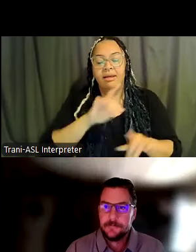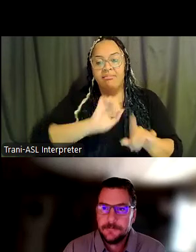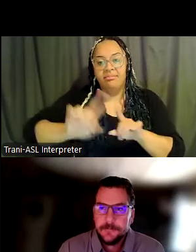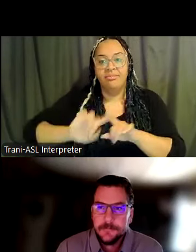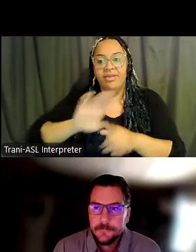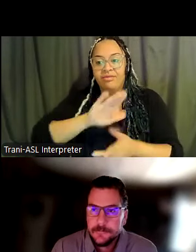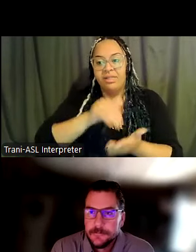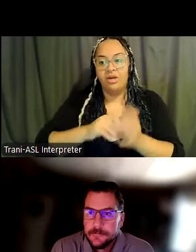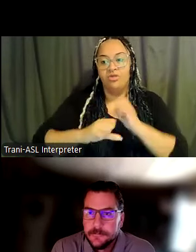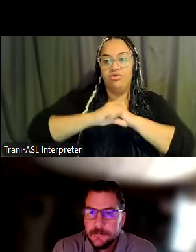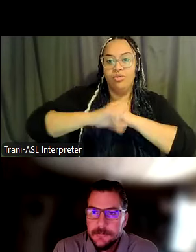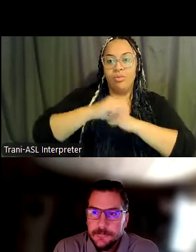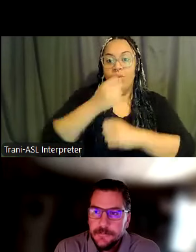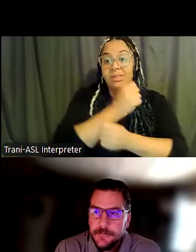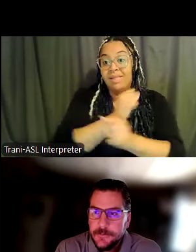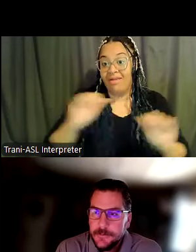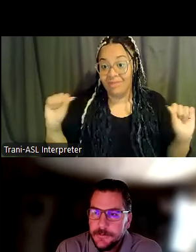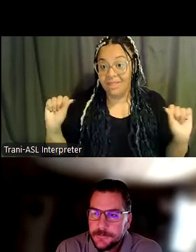safety. And